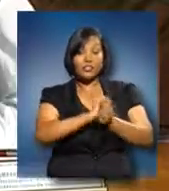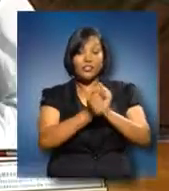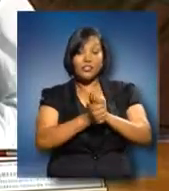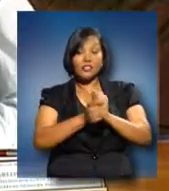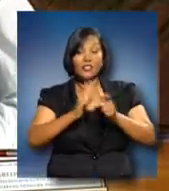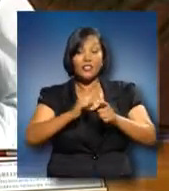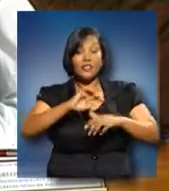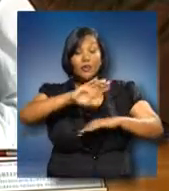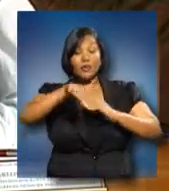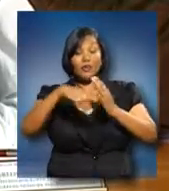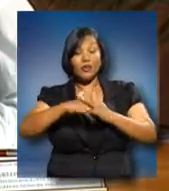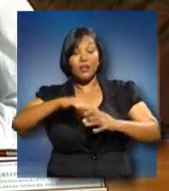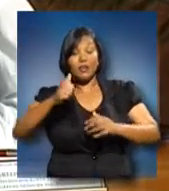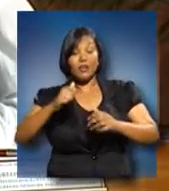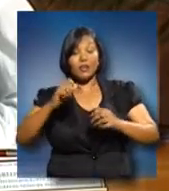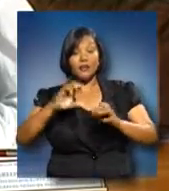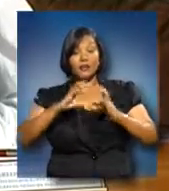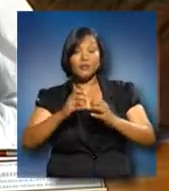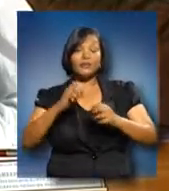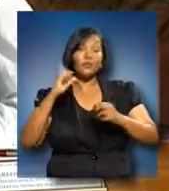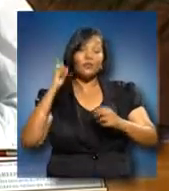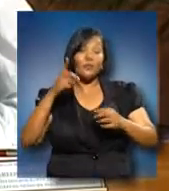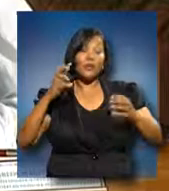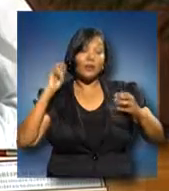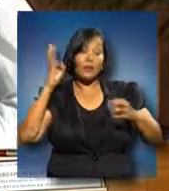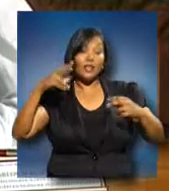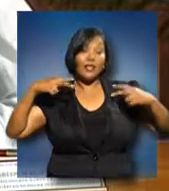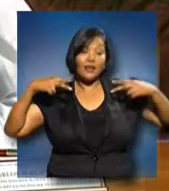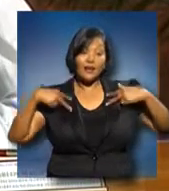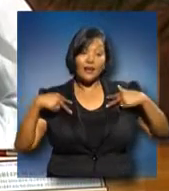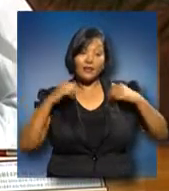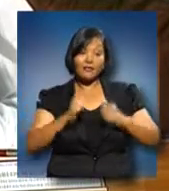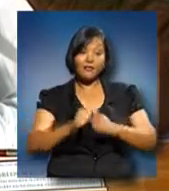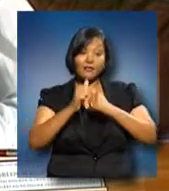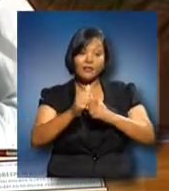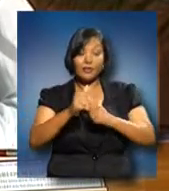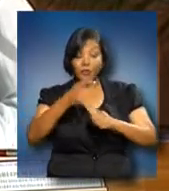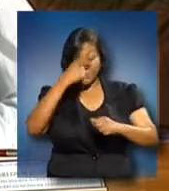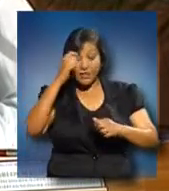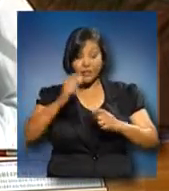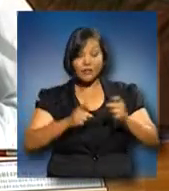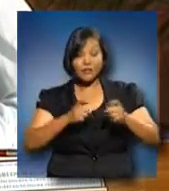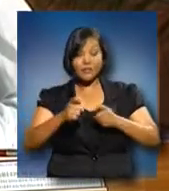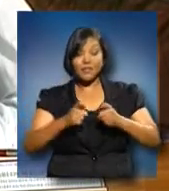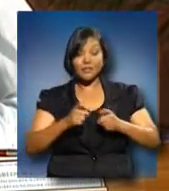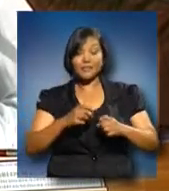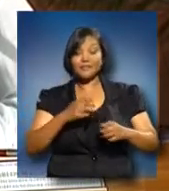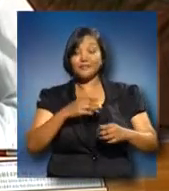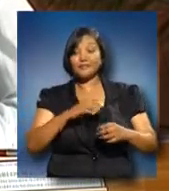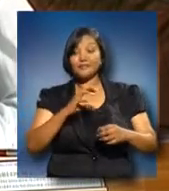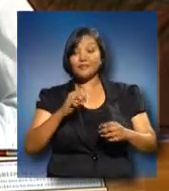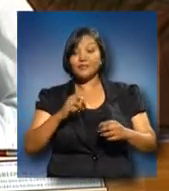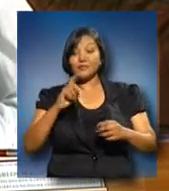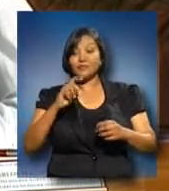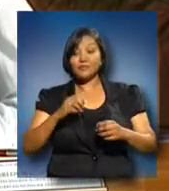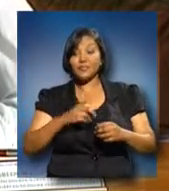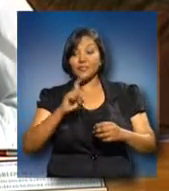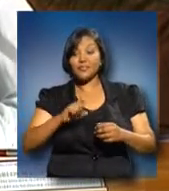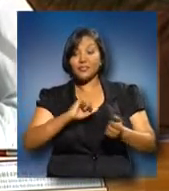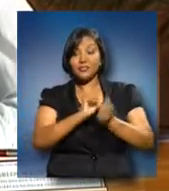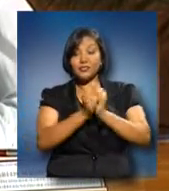a position of disadvantage, competitive disadvantage compared to the others. So for that to work, it